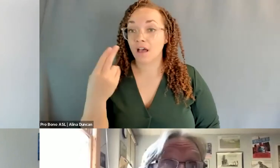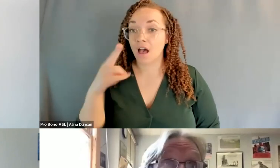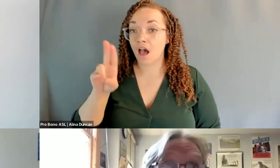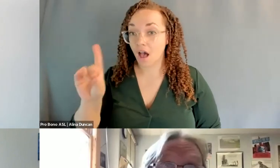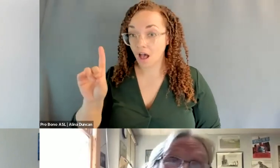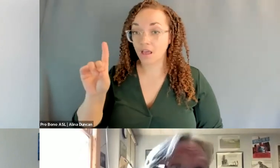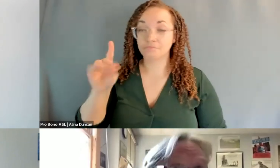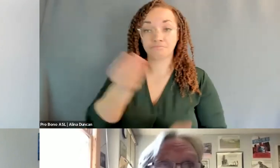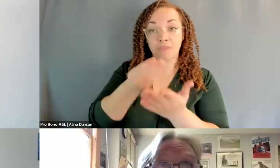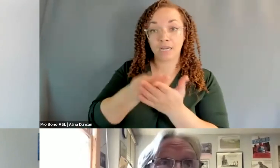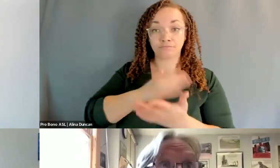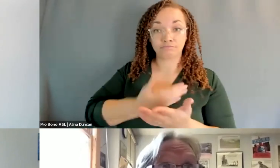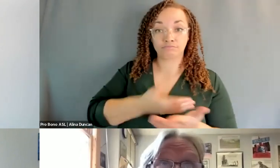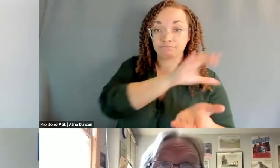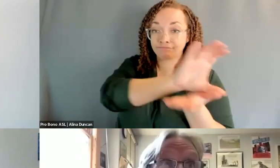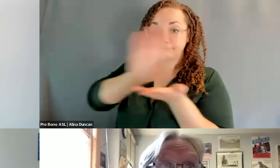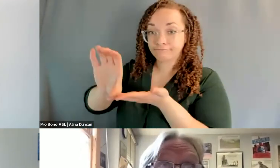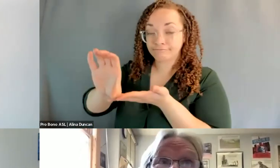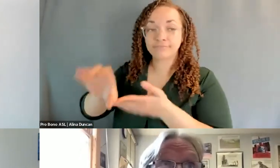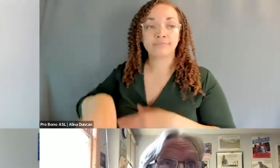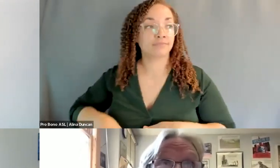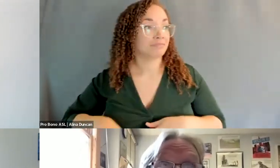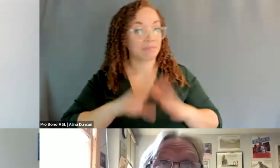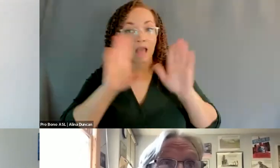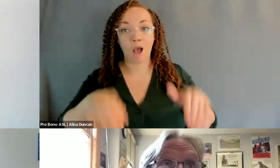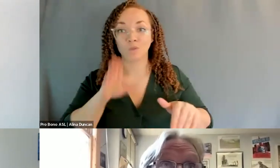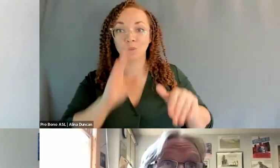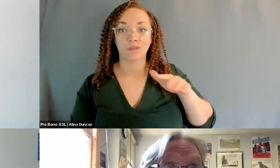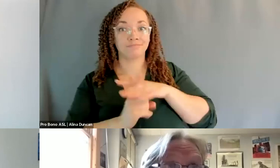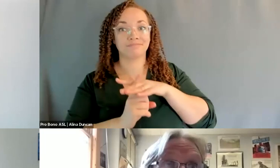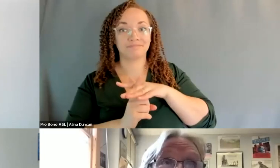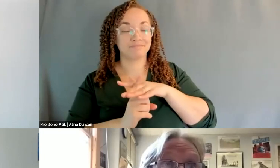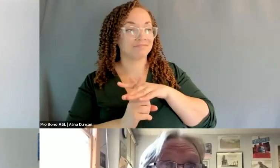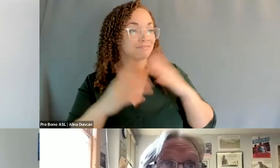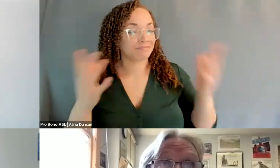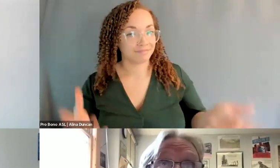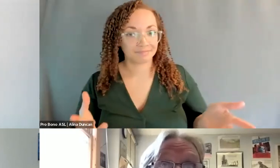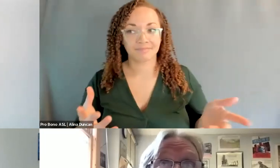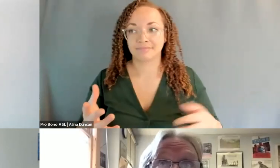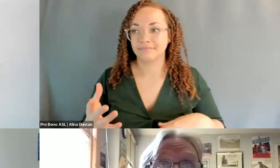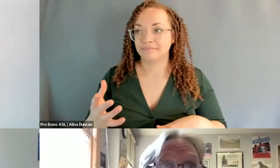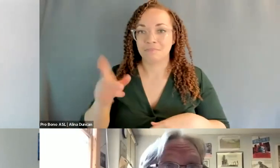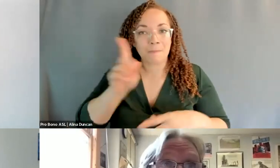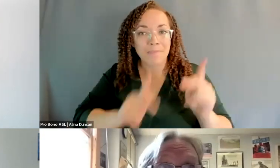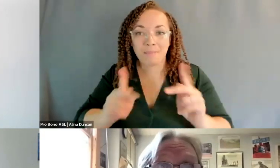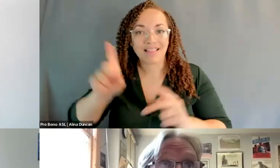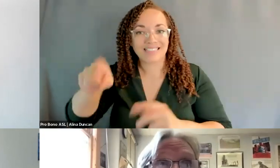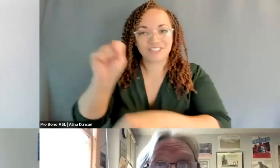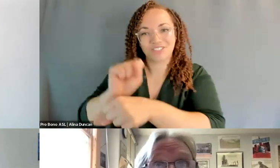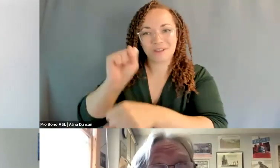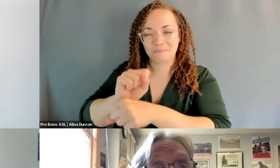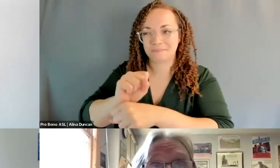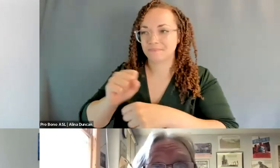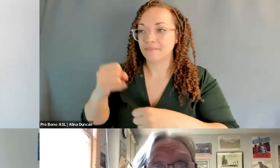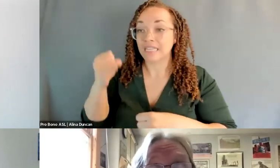appear. Like people need jobs. When you combine the development of affordable housing as an economic